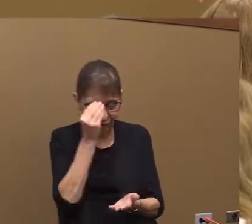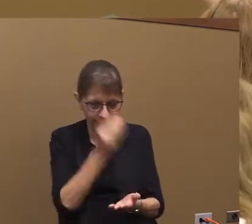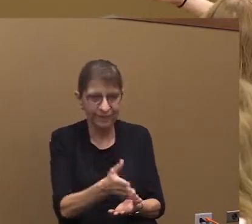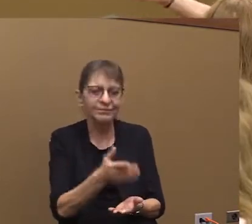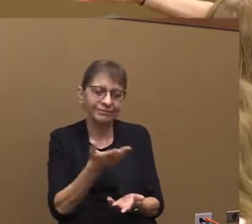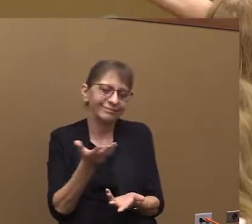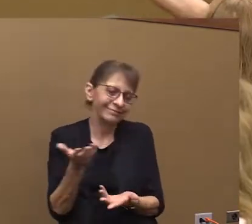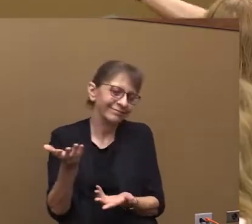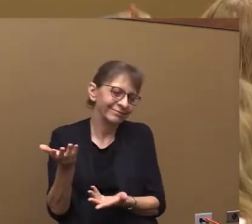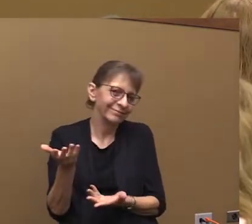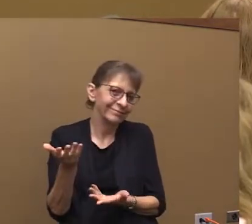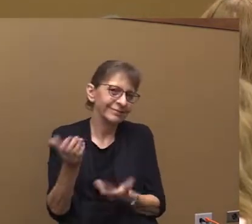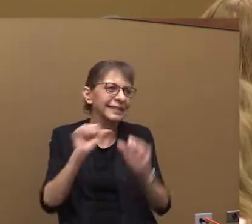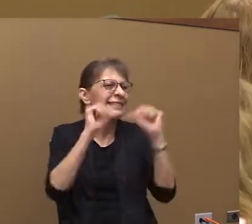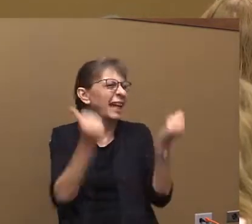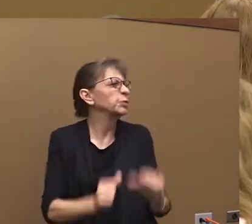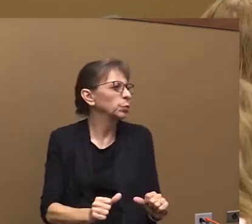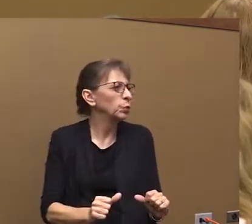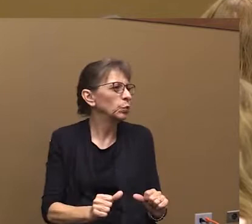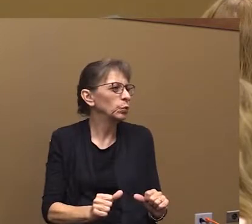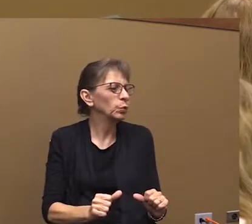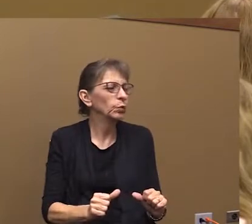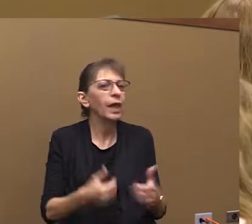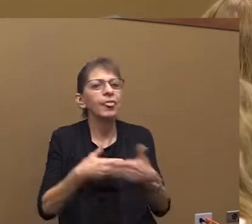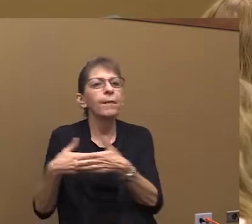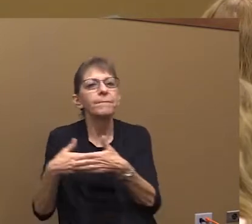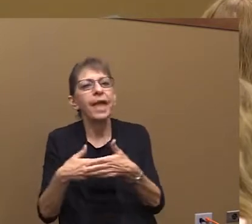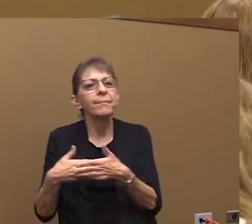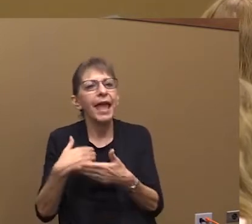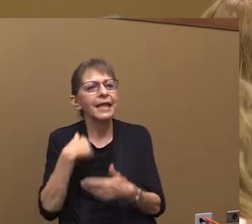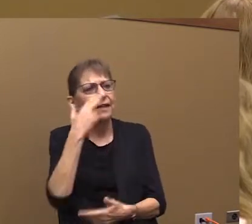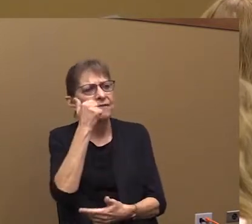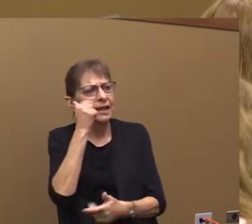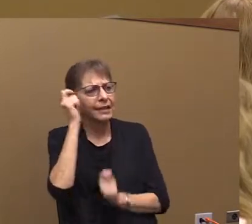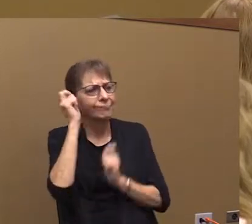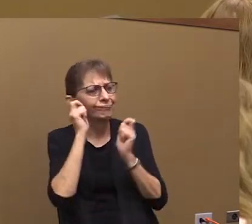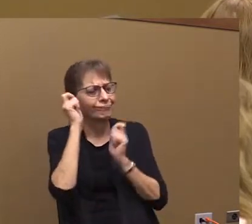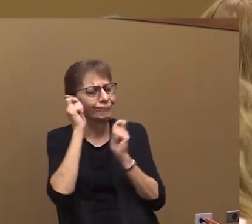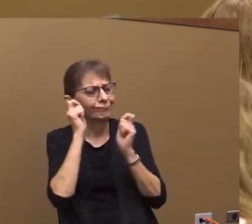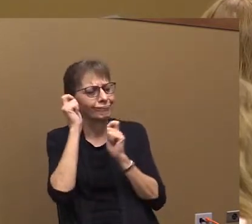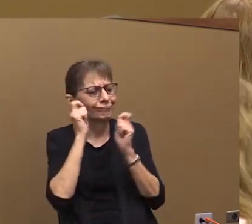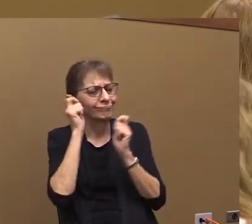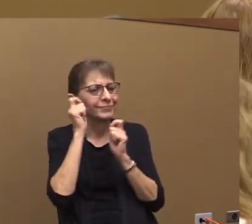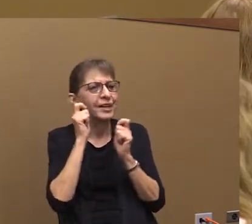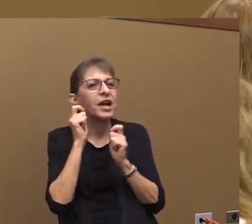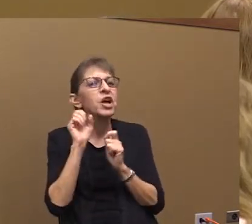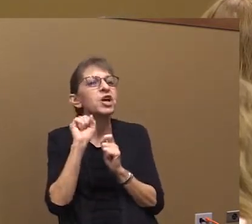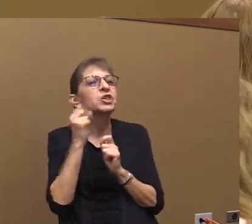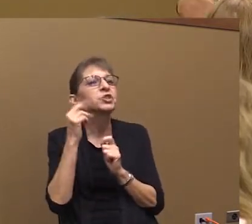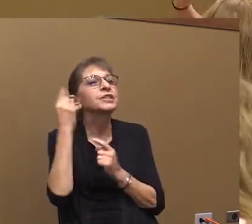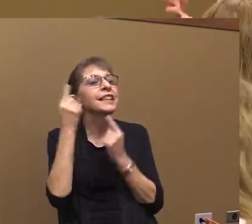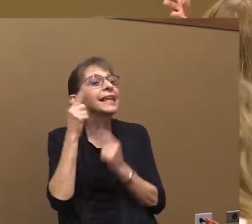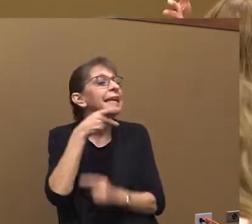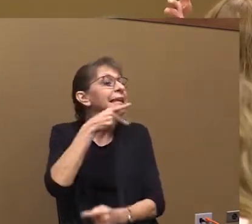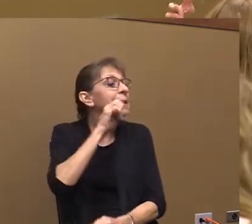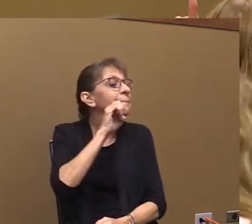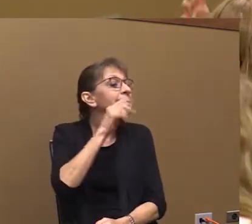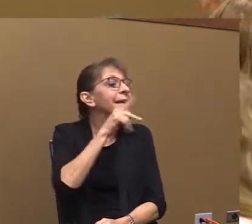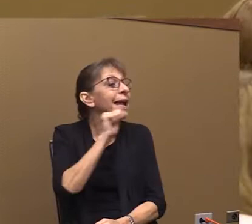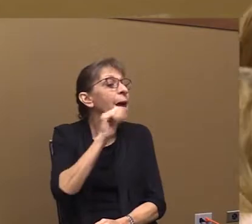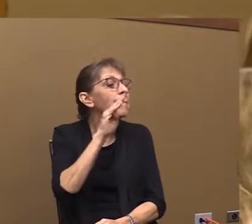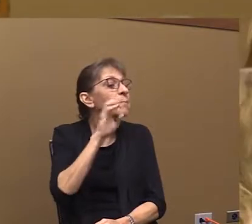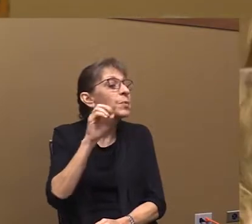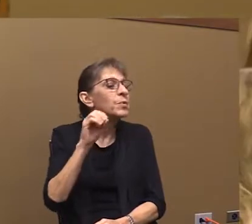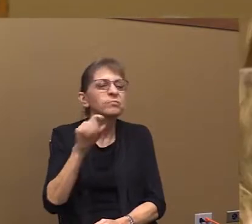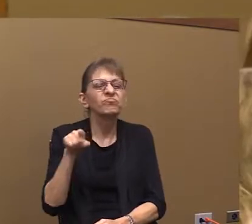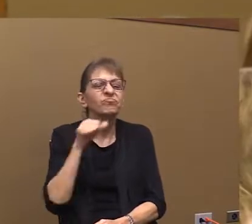a statue kind of thing, and the baby has kind of a funny face, and she's thinking peekaboo,